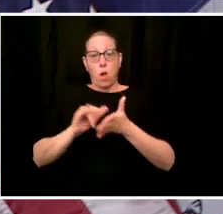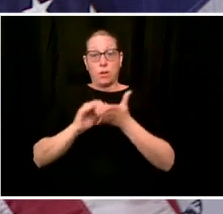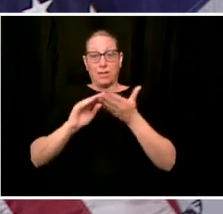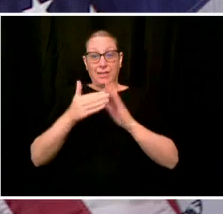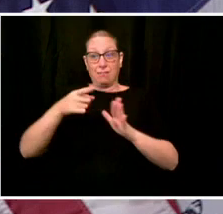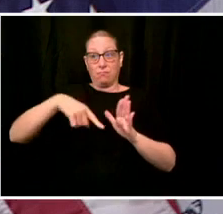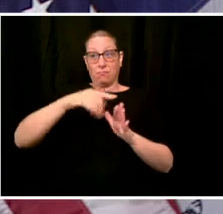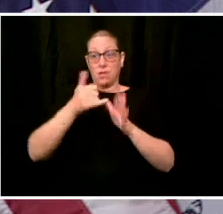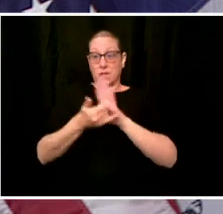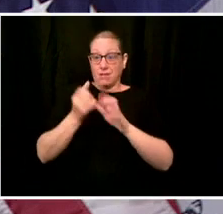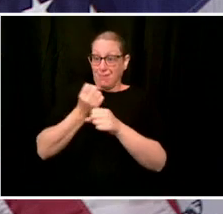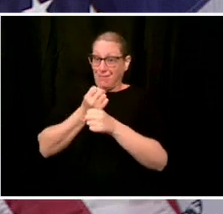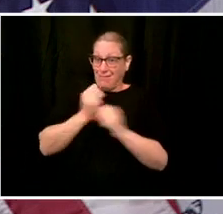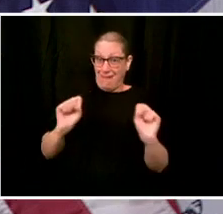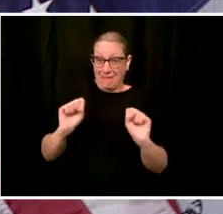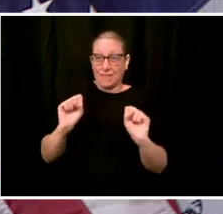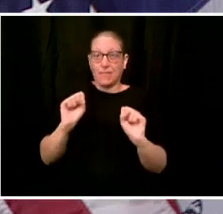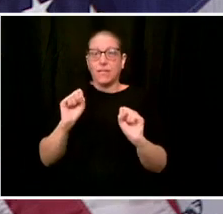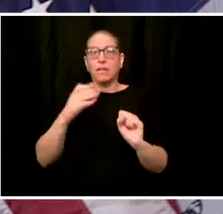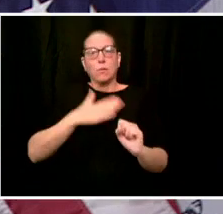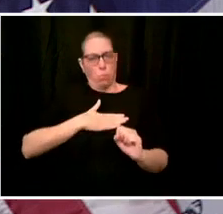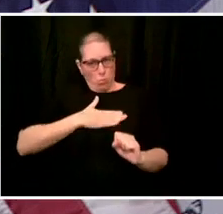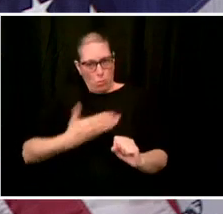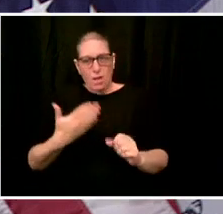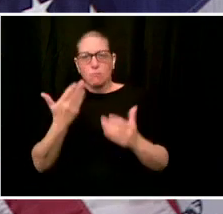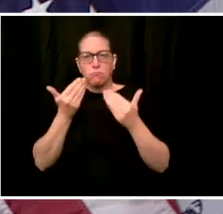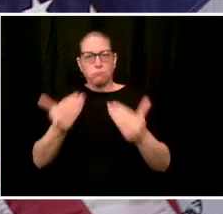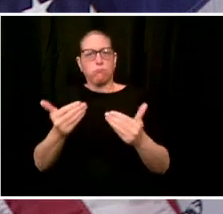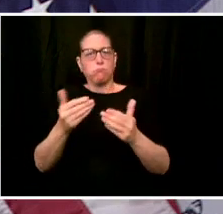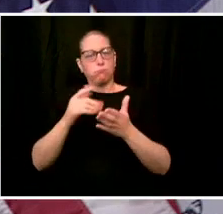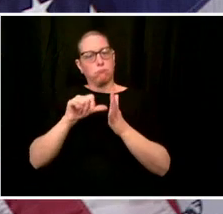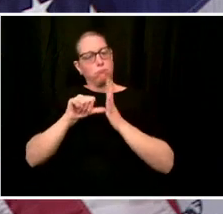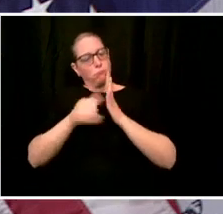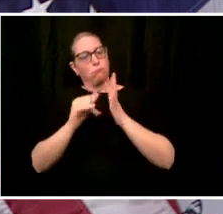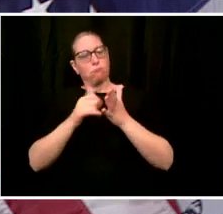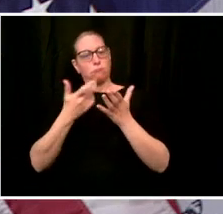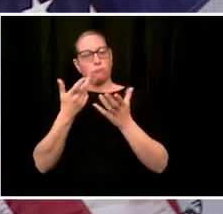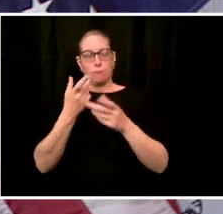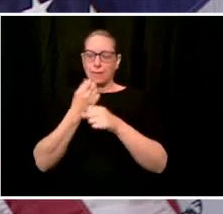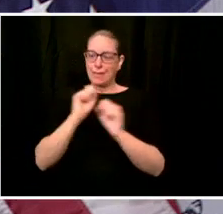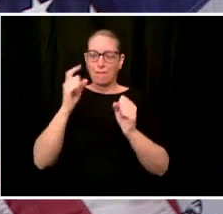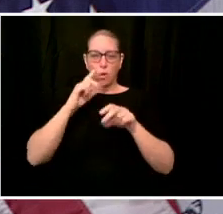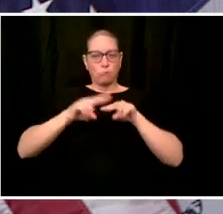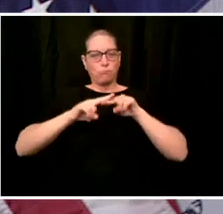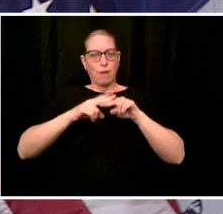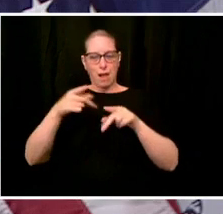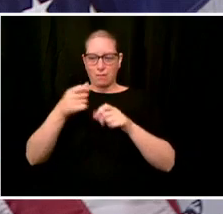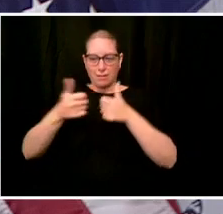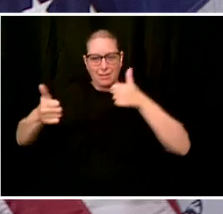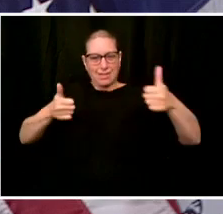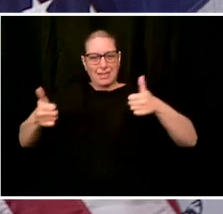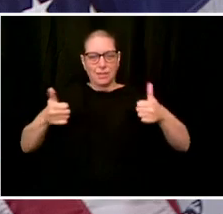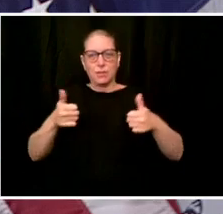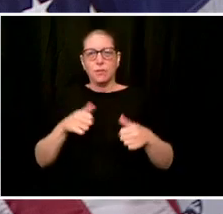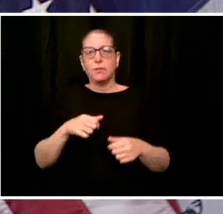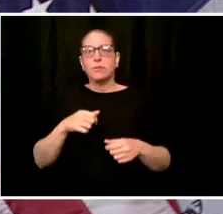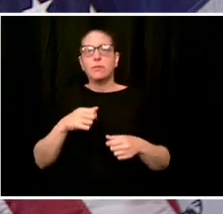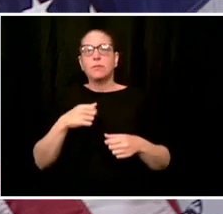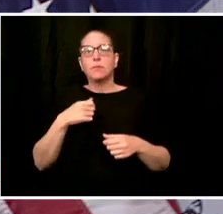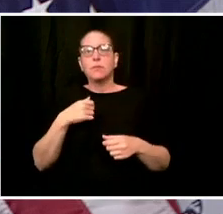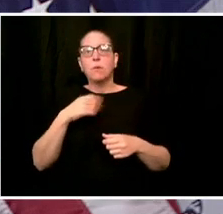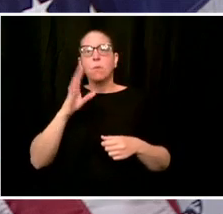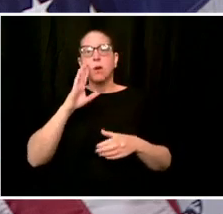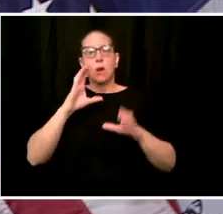it really puts a premium on listening to everyday New Yorkers, what they need to feel more confident. I think the